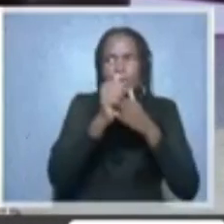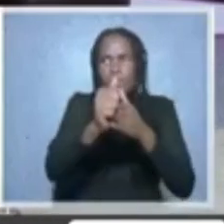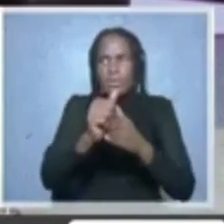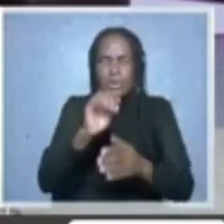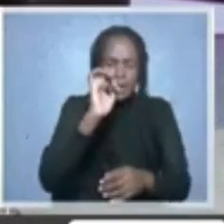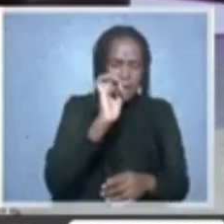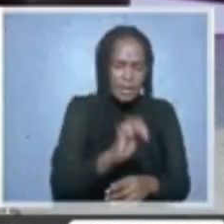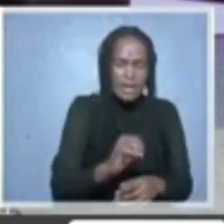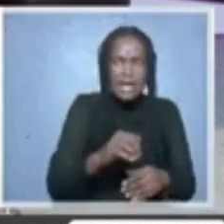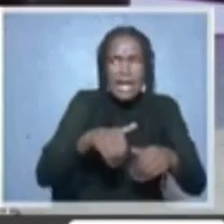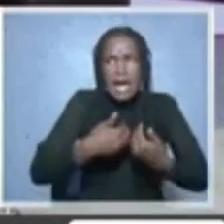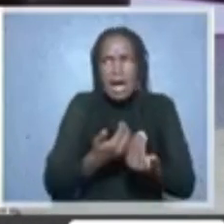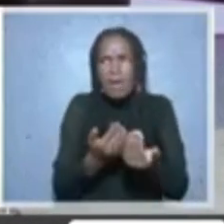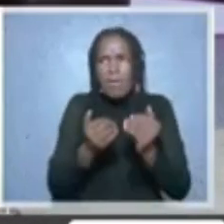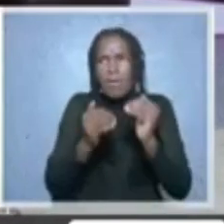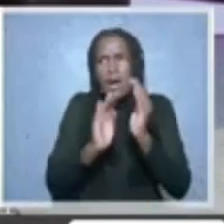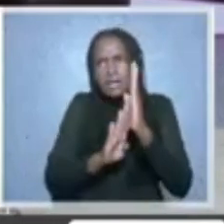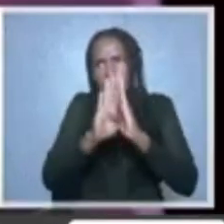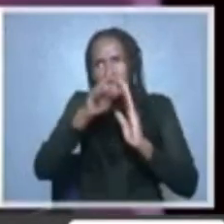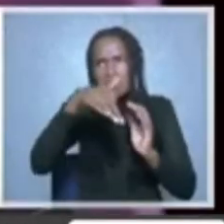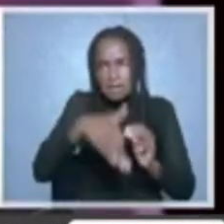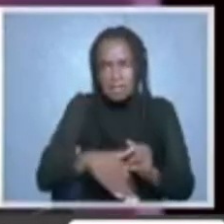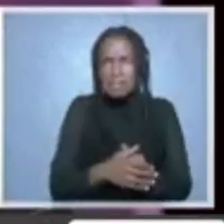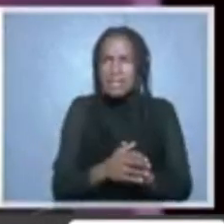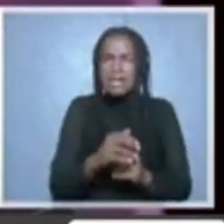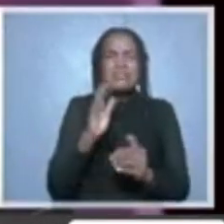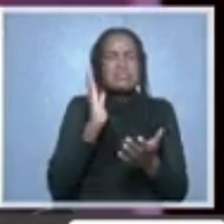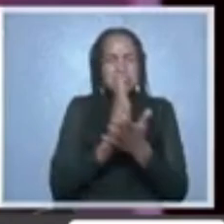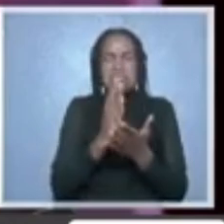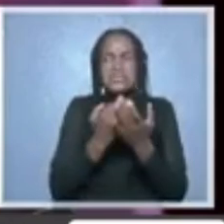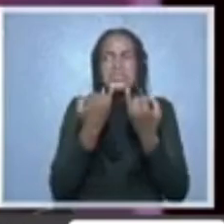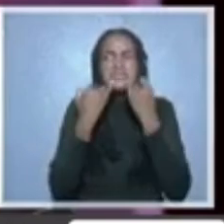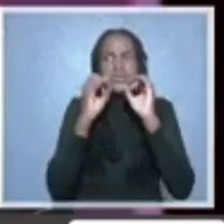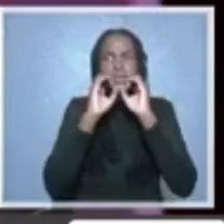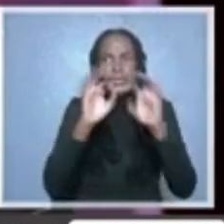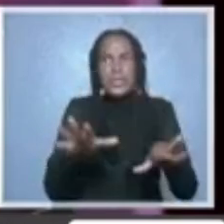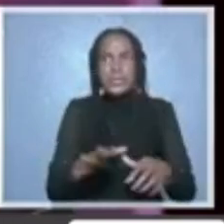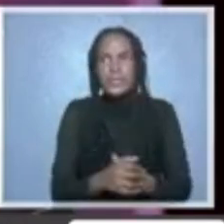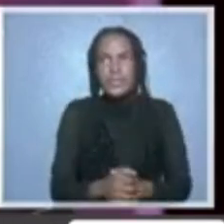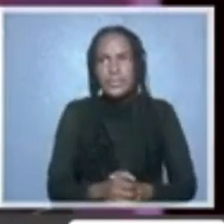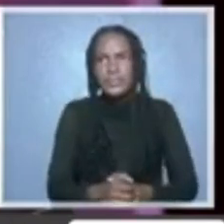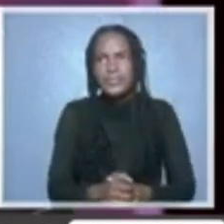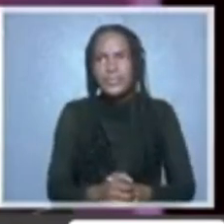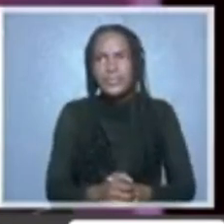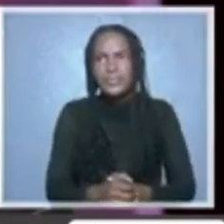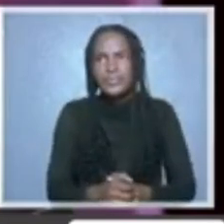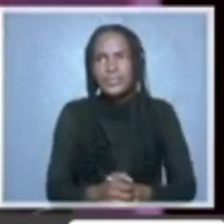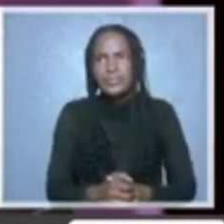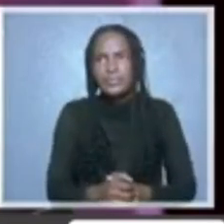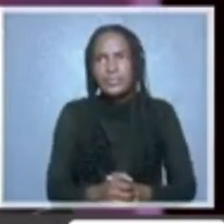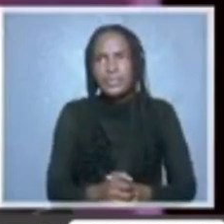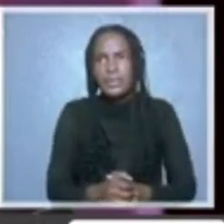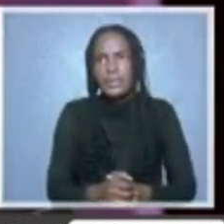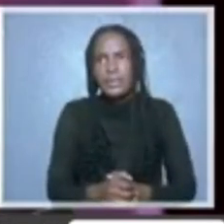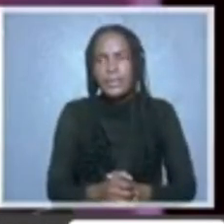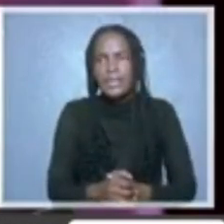closing, we've also arranged with MultiChoice to open up the NBC signal from